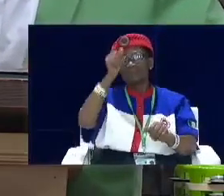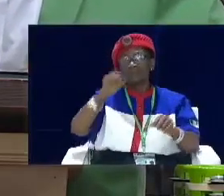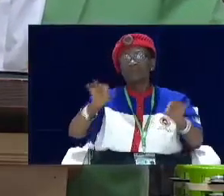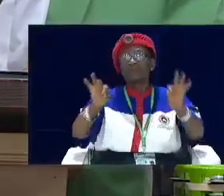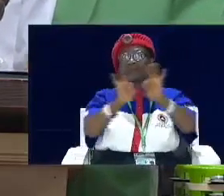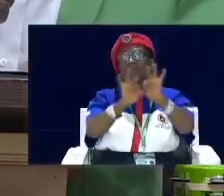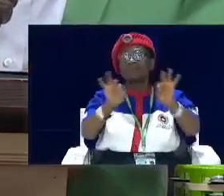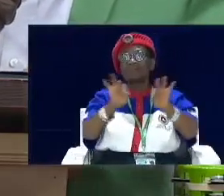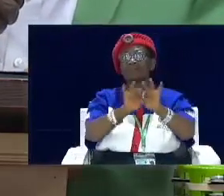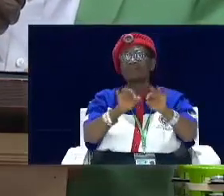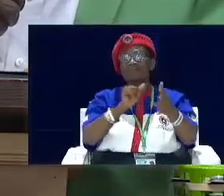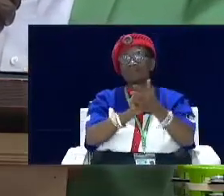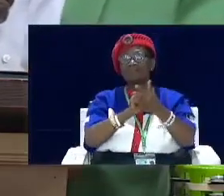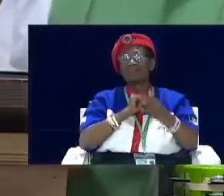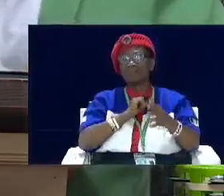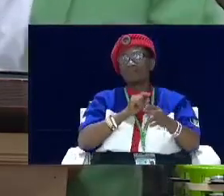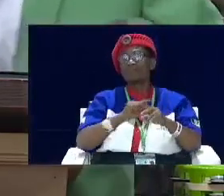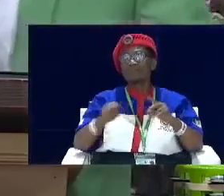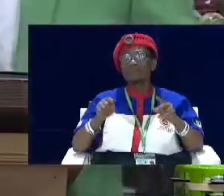ti e le fojufo.